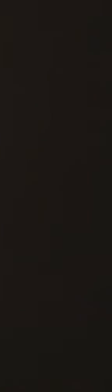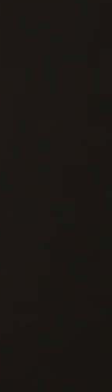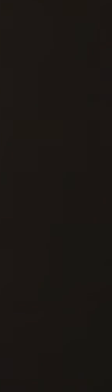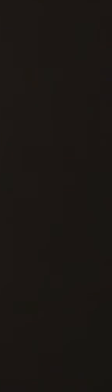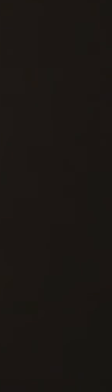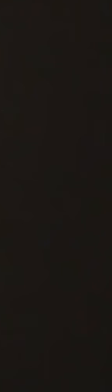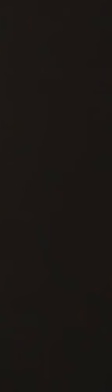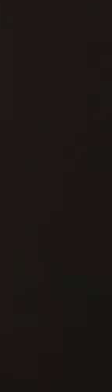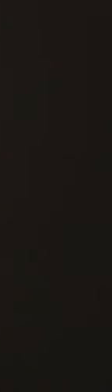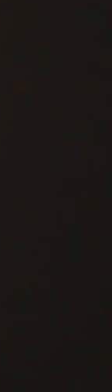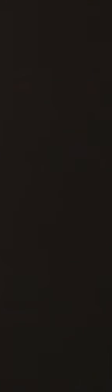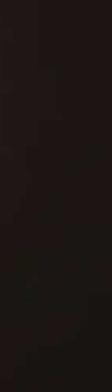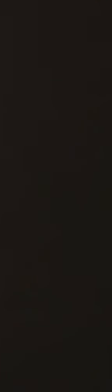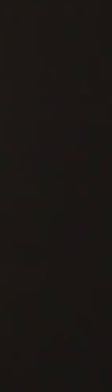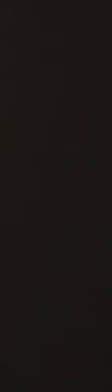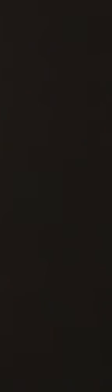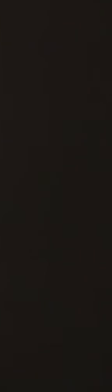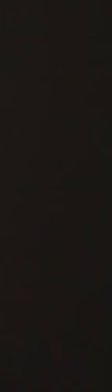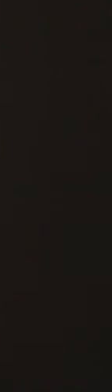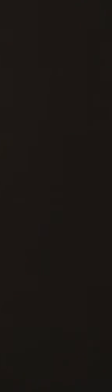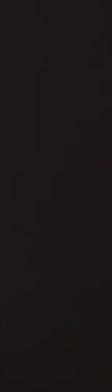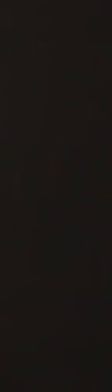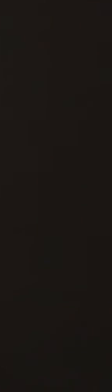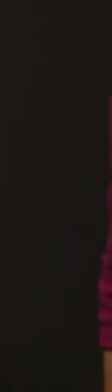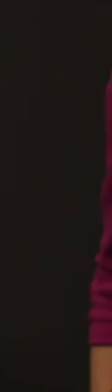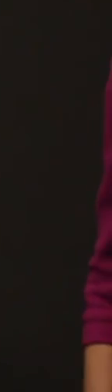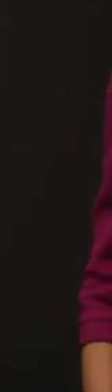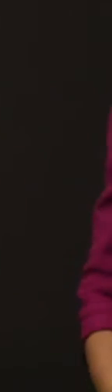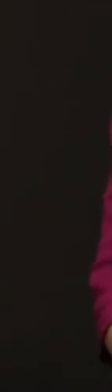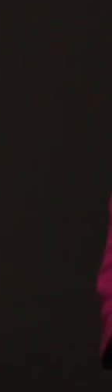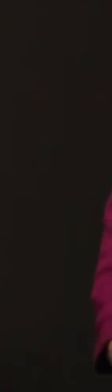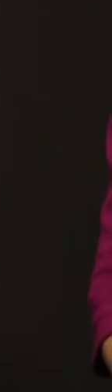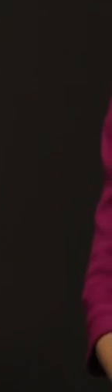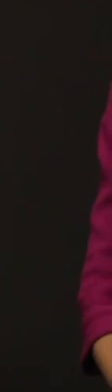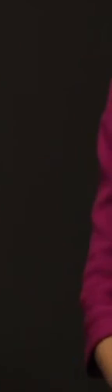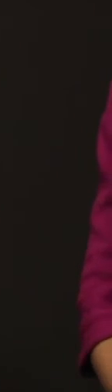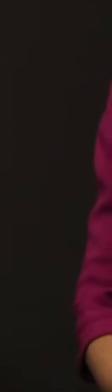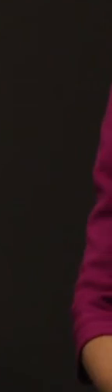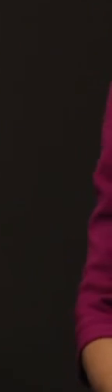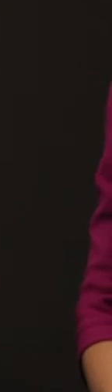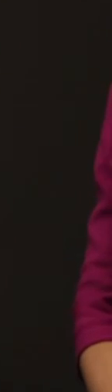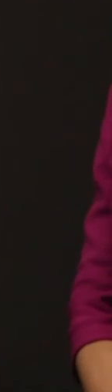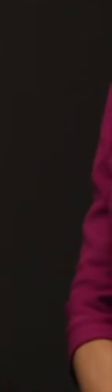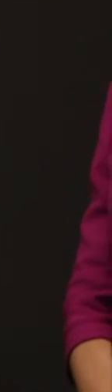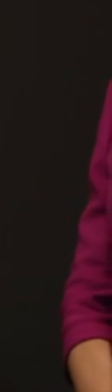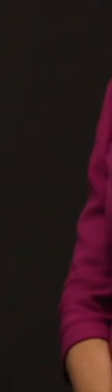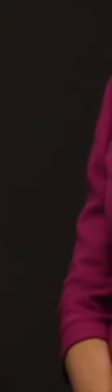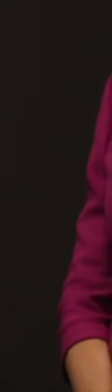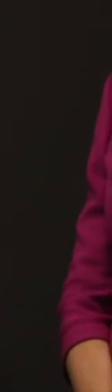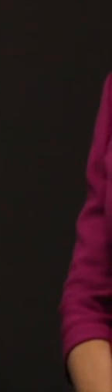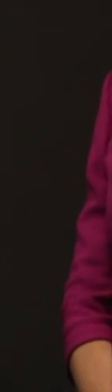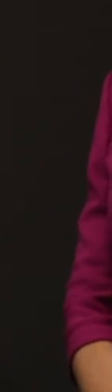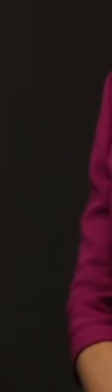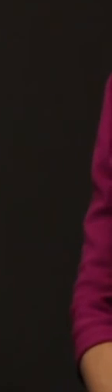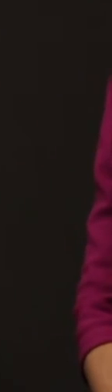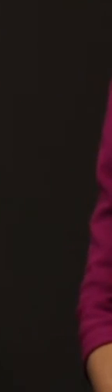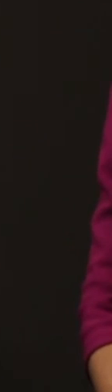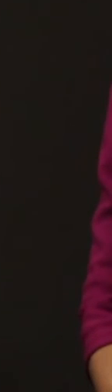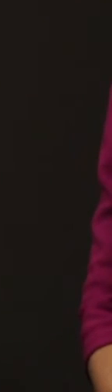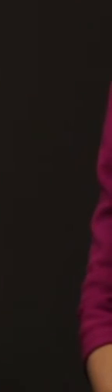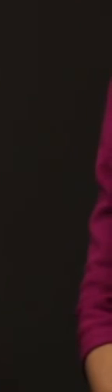them, contact them, and say, I'm interested, and here are some ideas that I have. But we welcome young